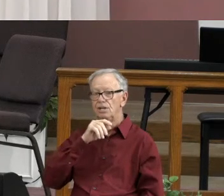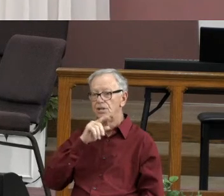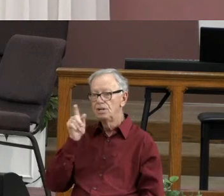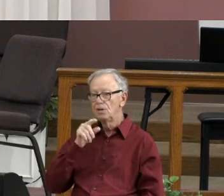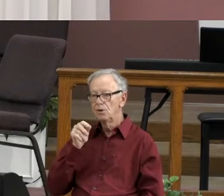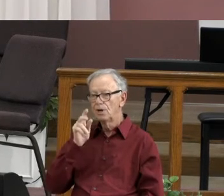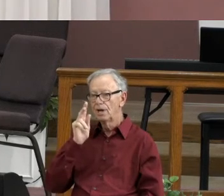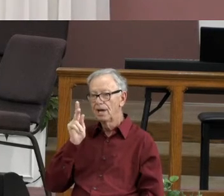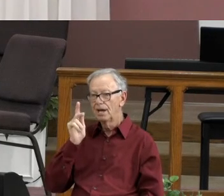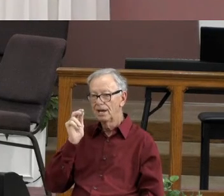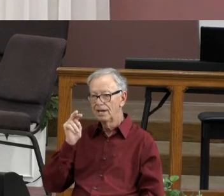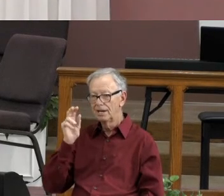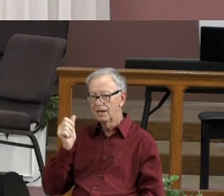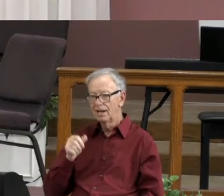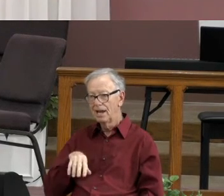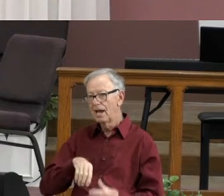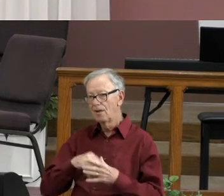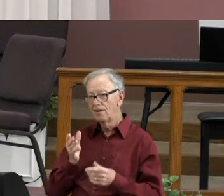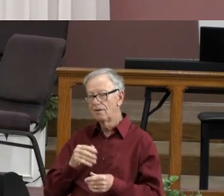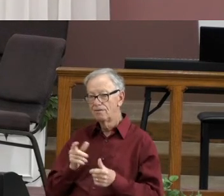First come, first serve.